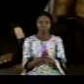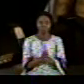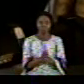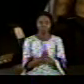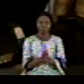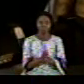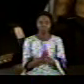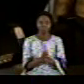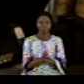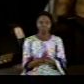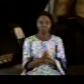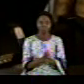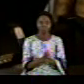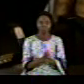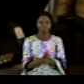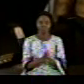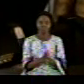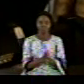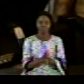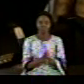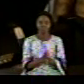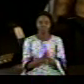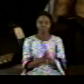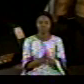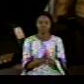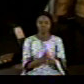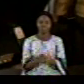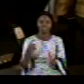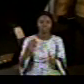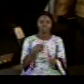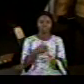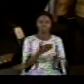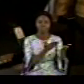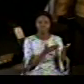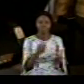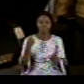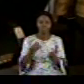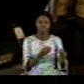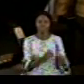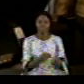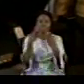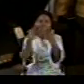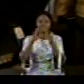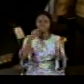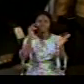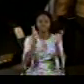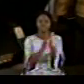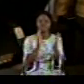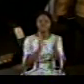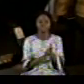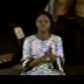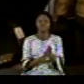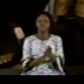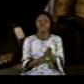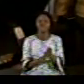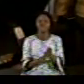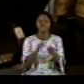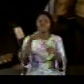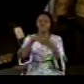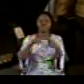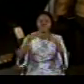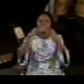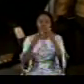We bring the sacrifice of praise into the house of the